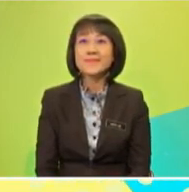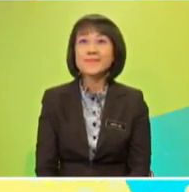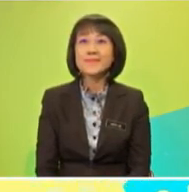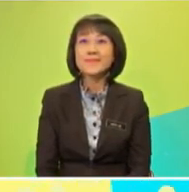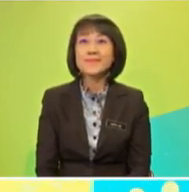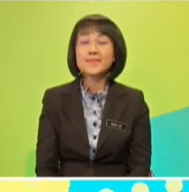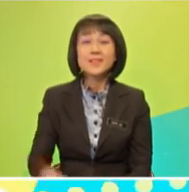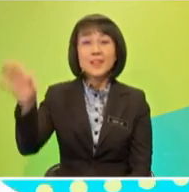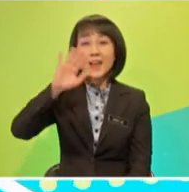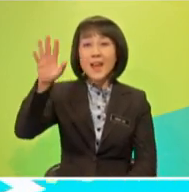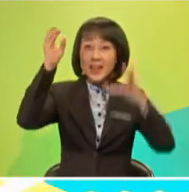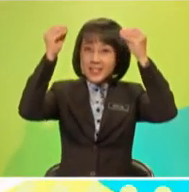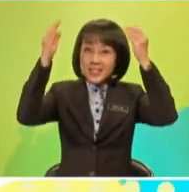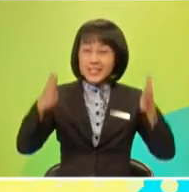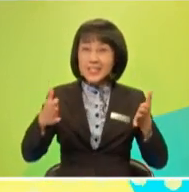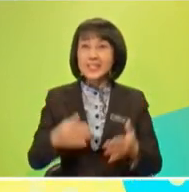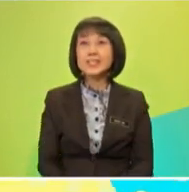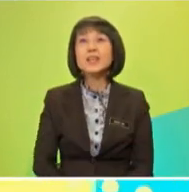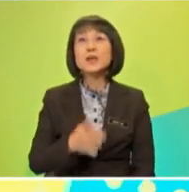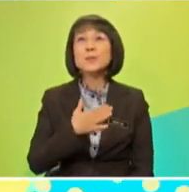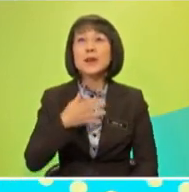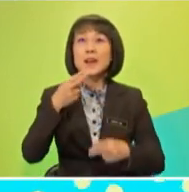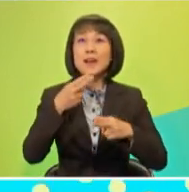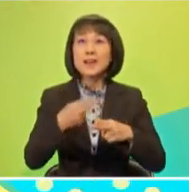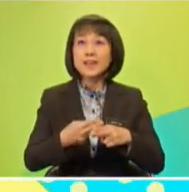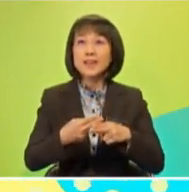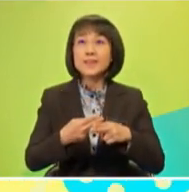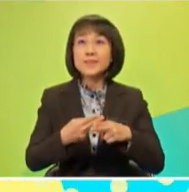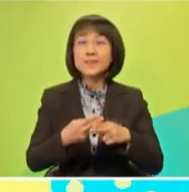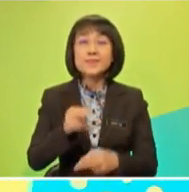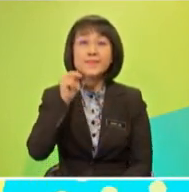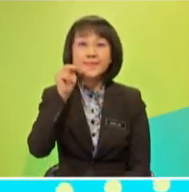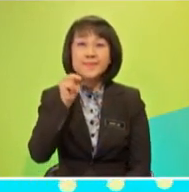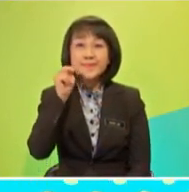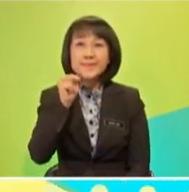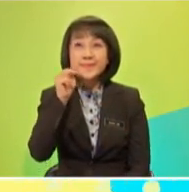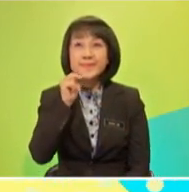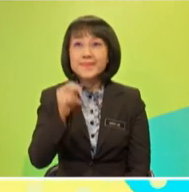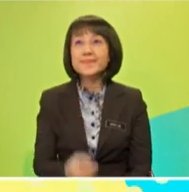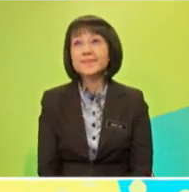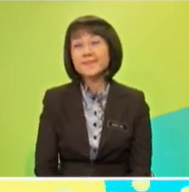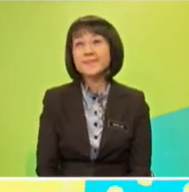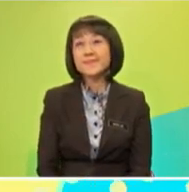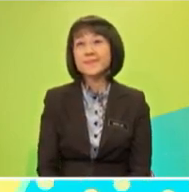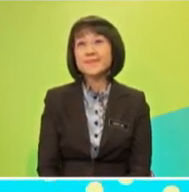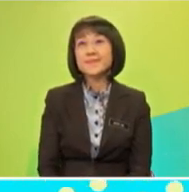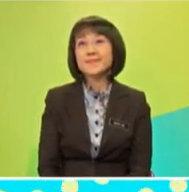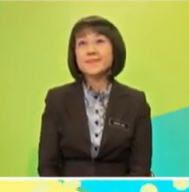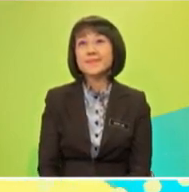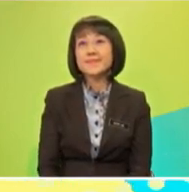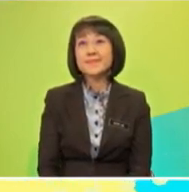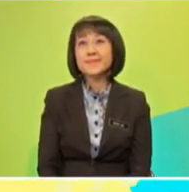Hi teacher, my name is Teshna Shri Sargunan from SK Bukit Rimau